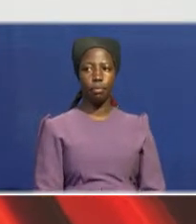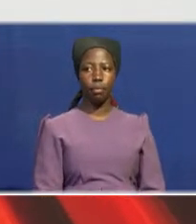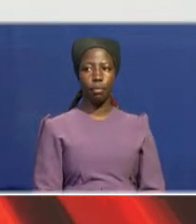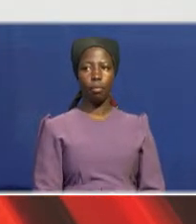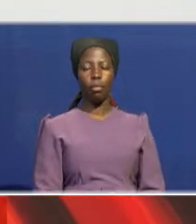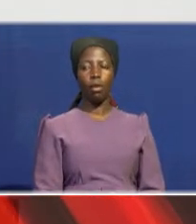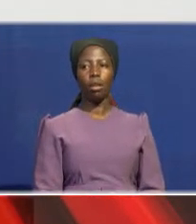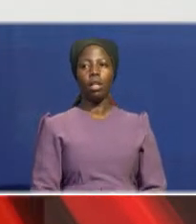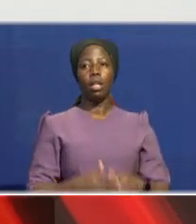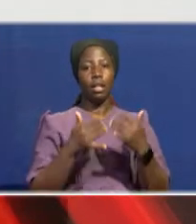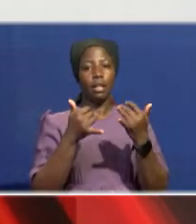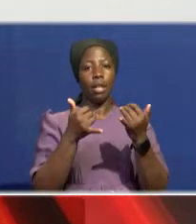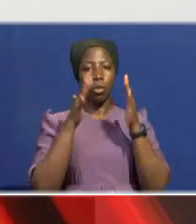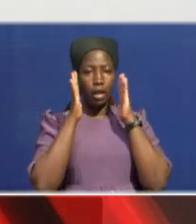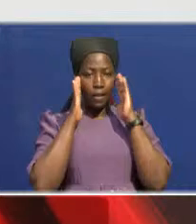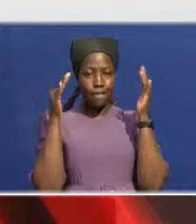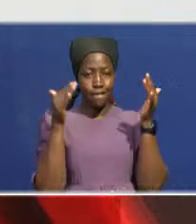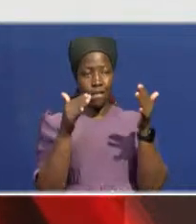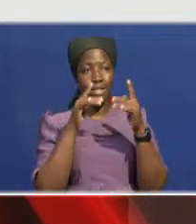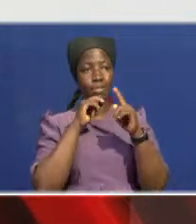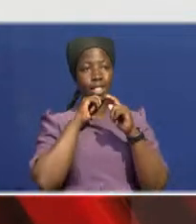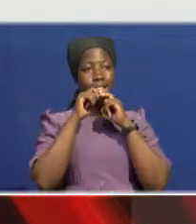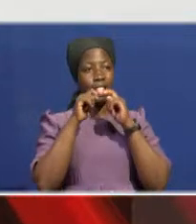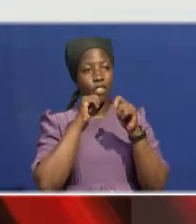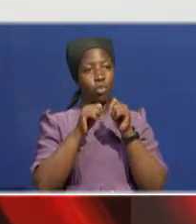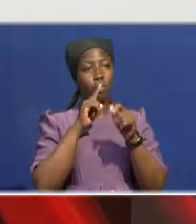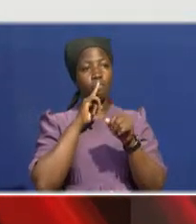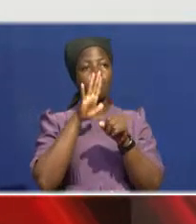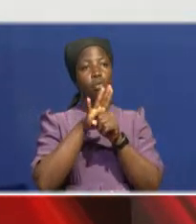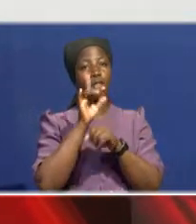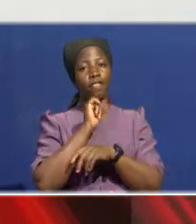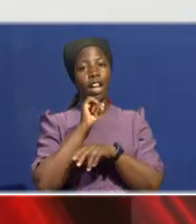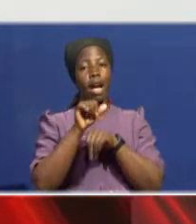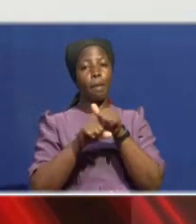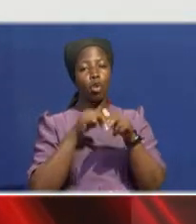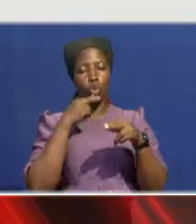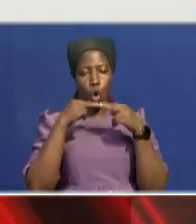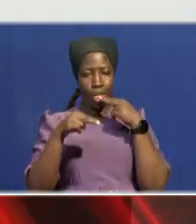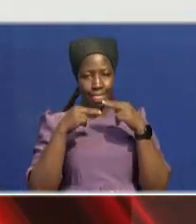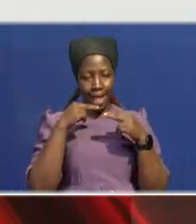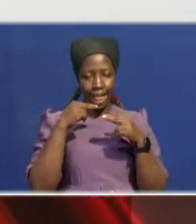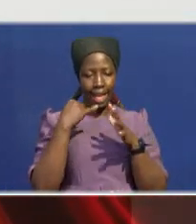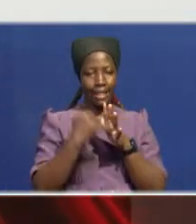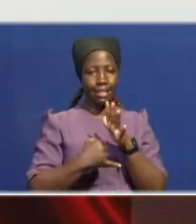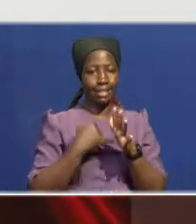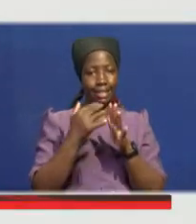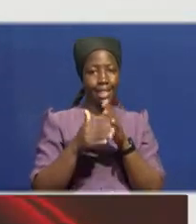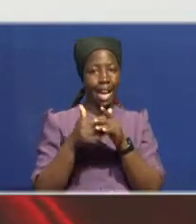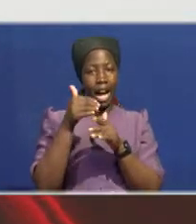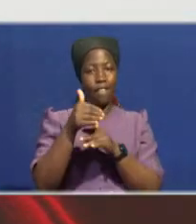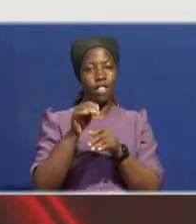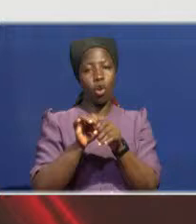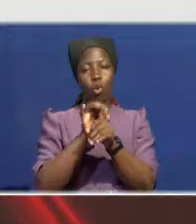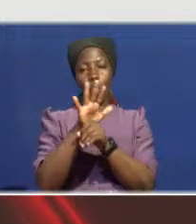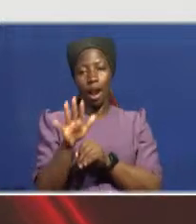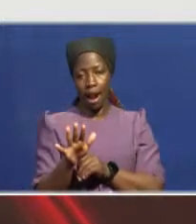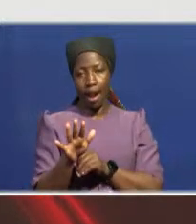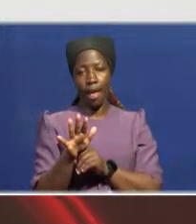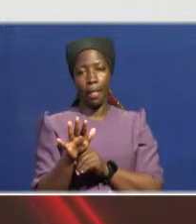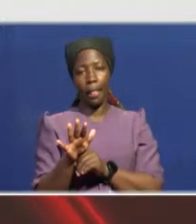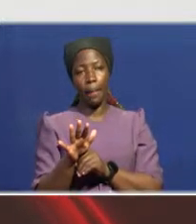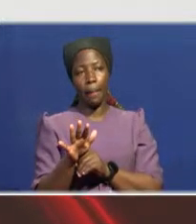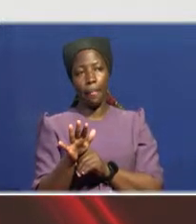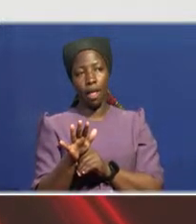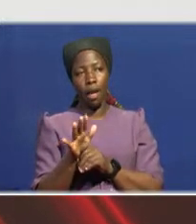As promised, now we want to delve in into that interview we promised on the status of the hotel industry, especially following the COVID-19. Despite